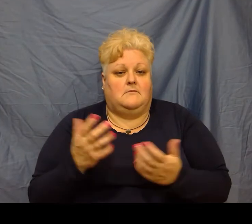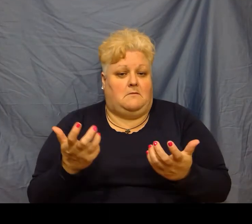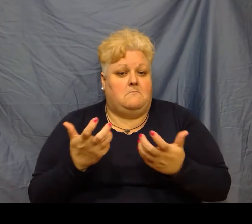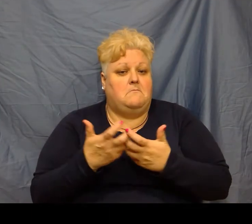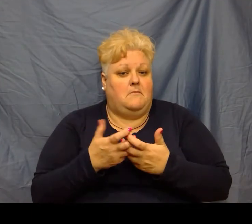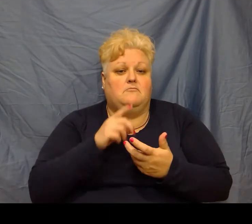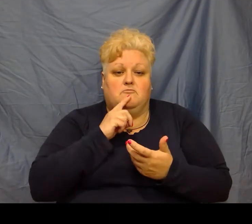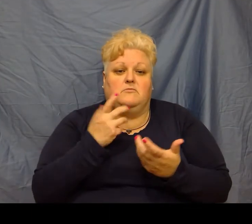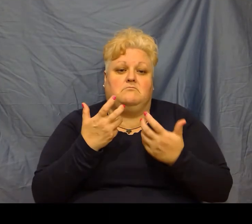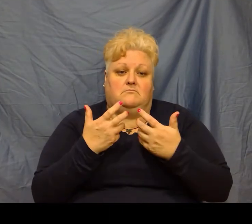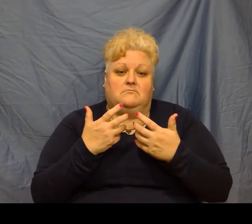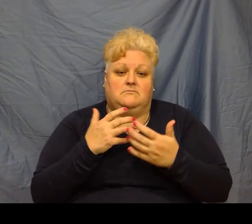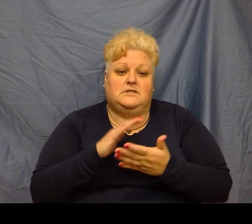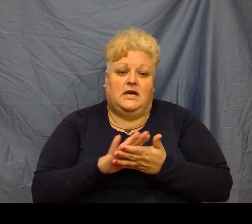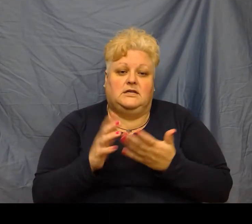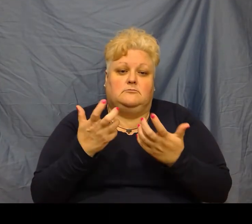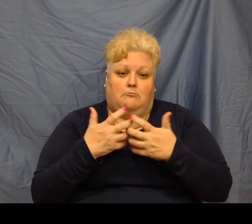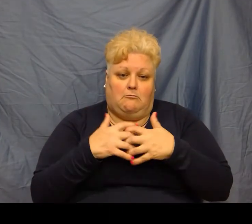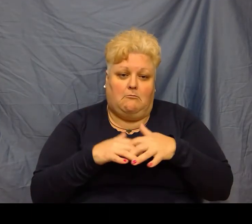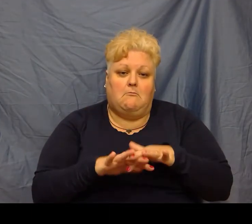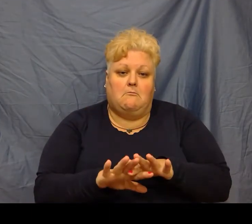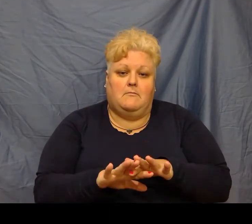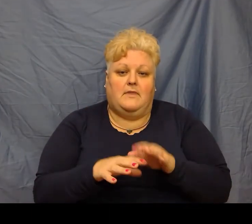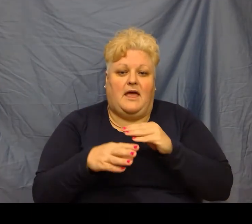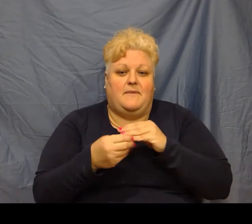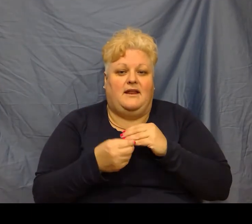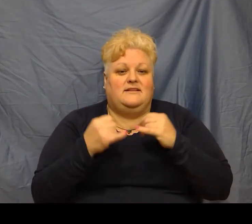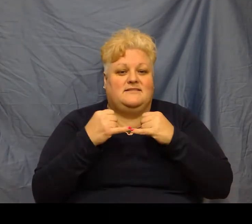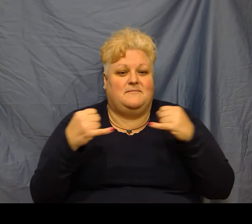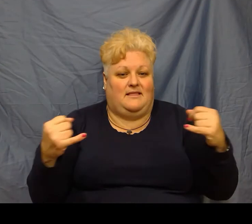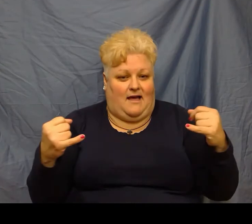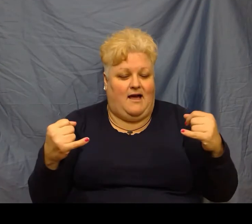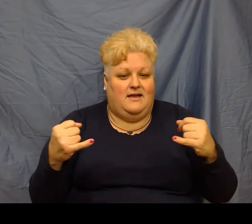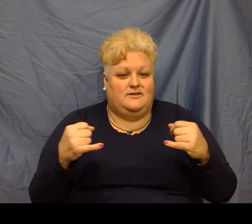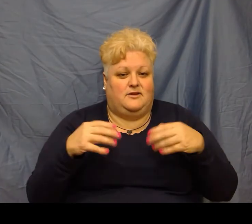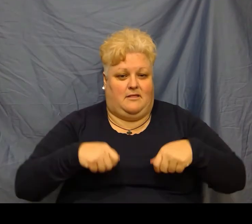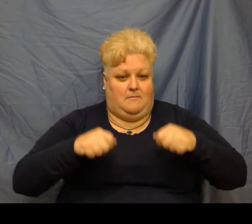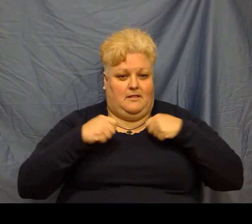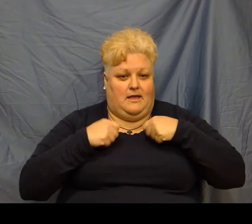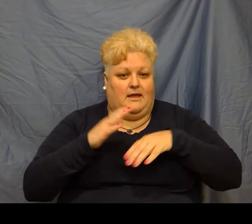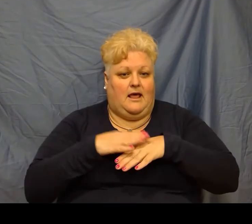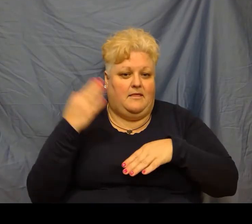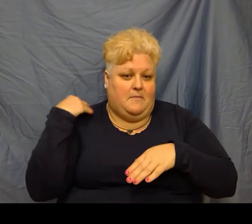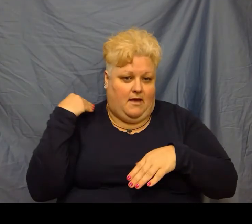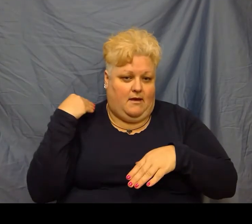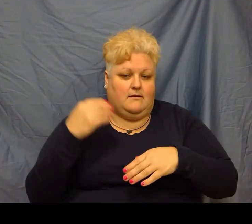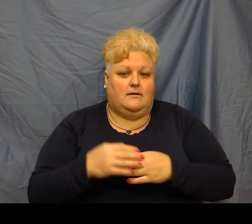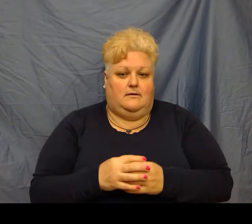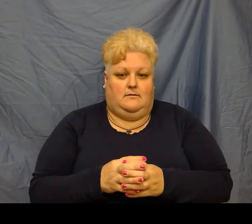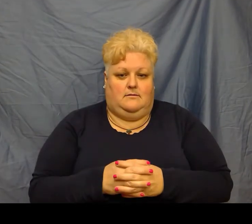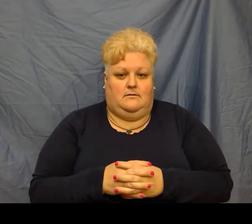that it goes together really nicely. Adding some more lines to his blanket on the back.